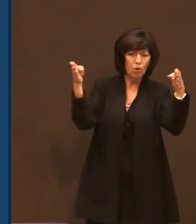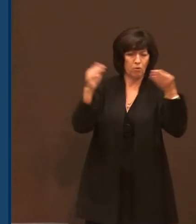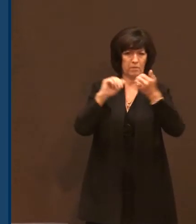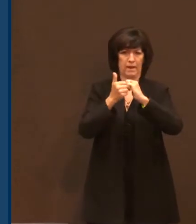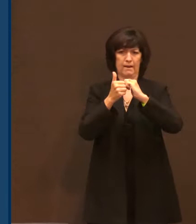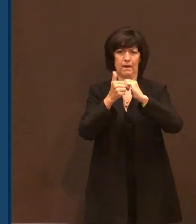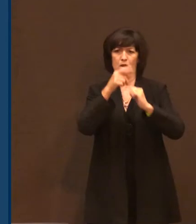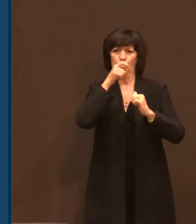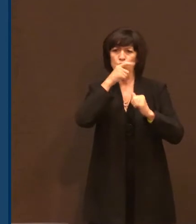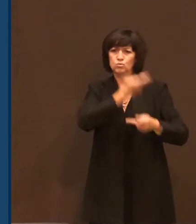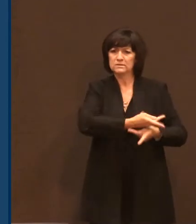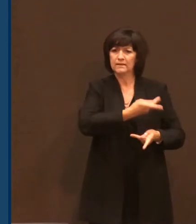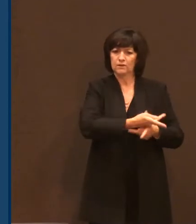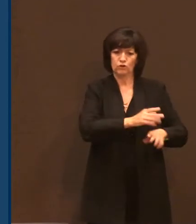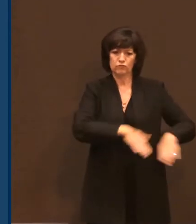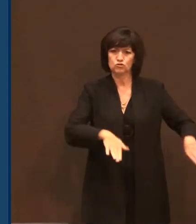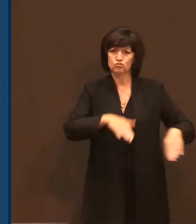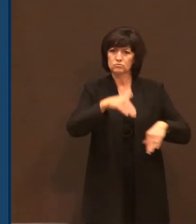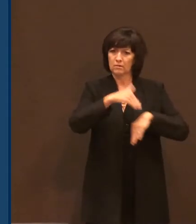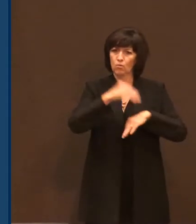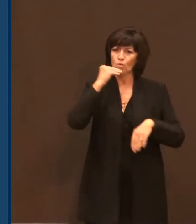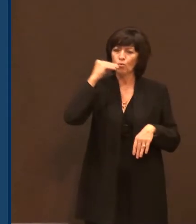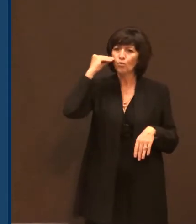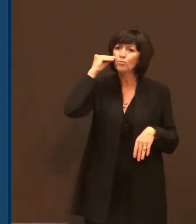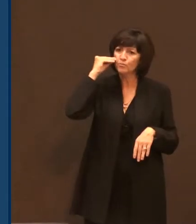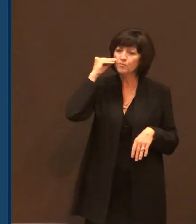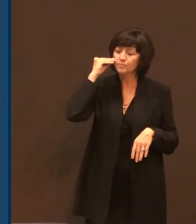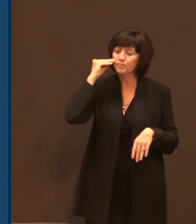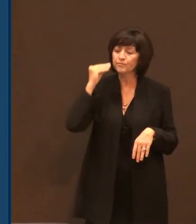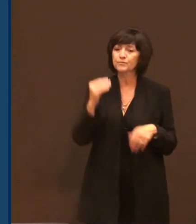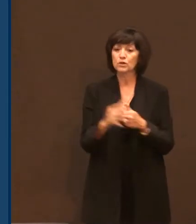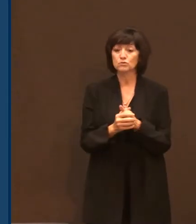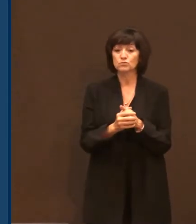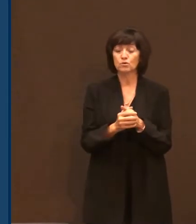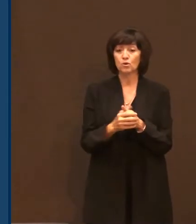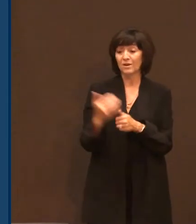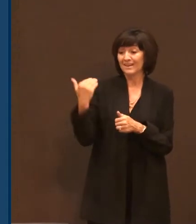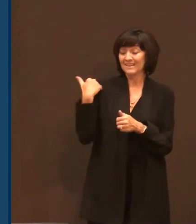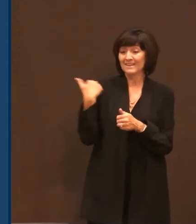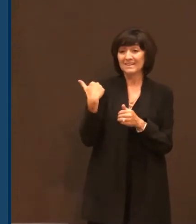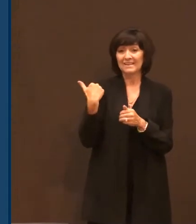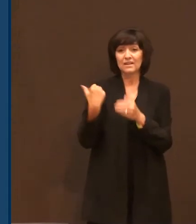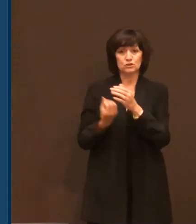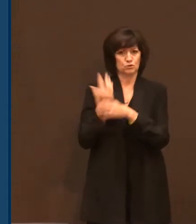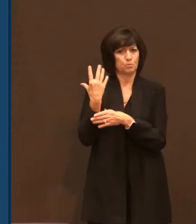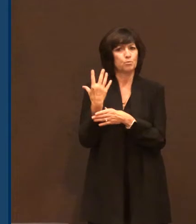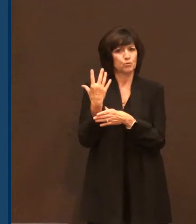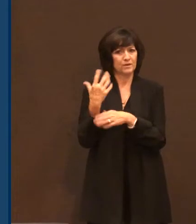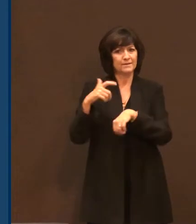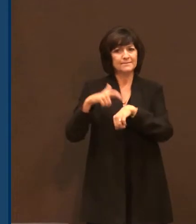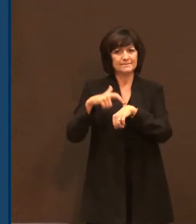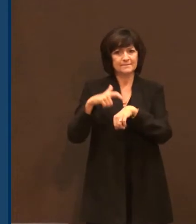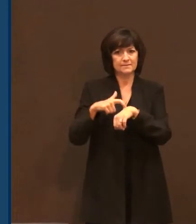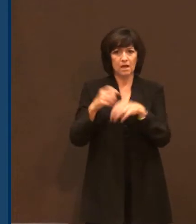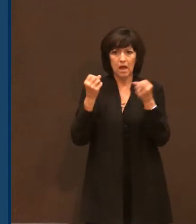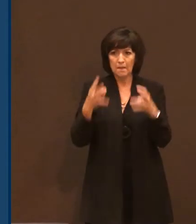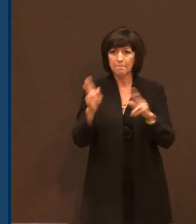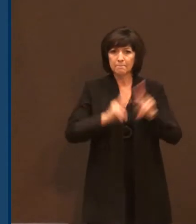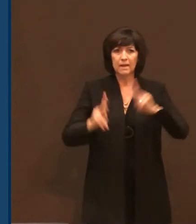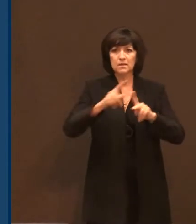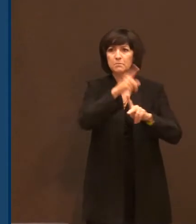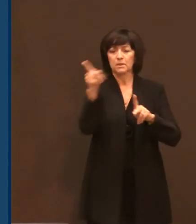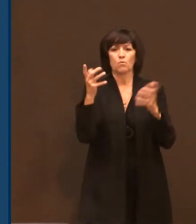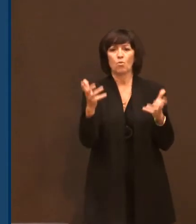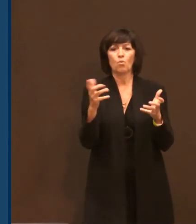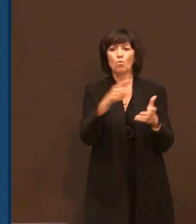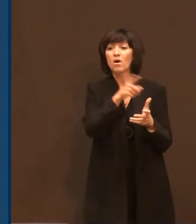the younger children. We also learned last spring that when lots of folks wanted to close down the daycares, we